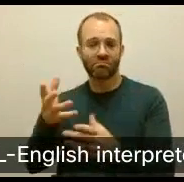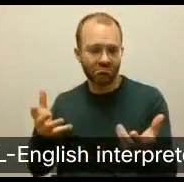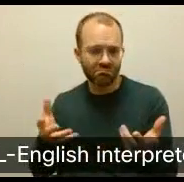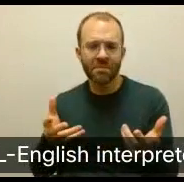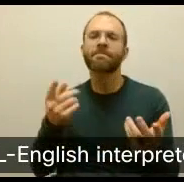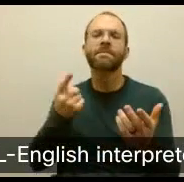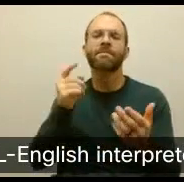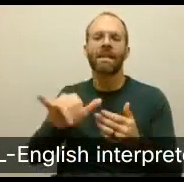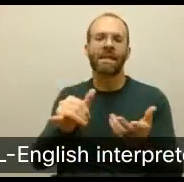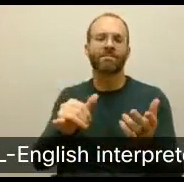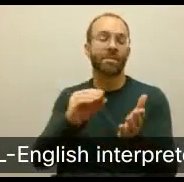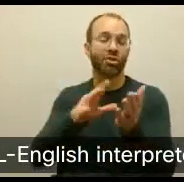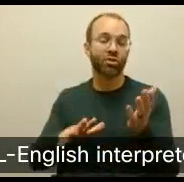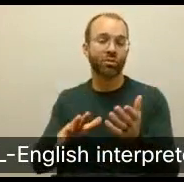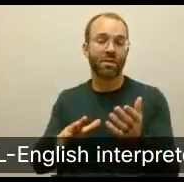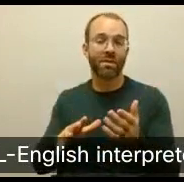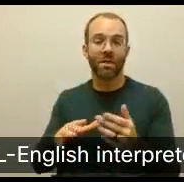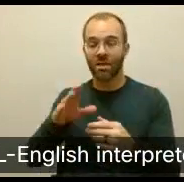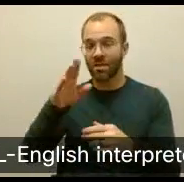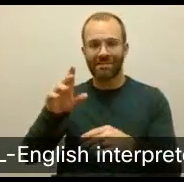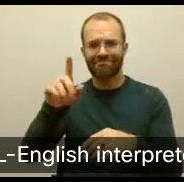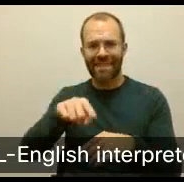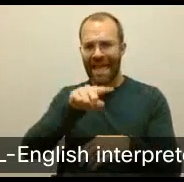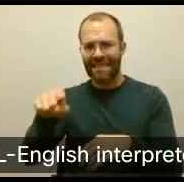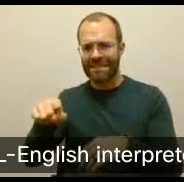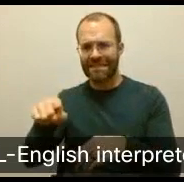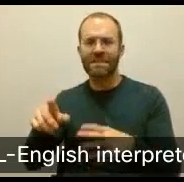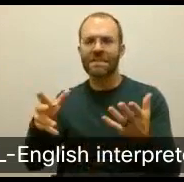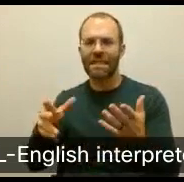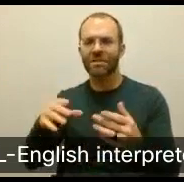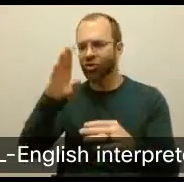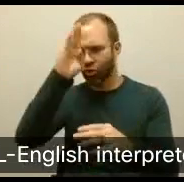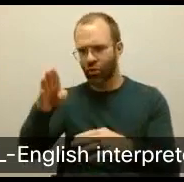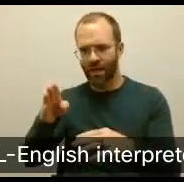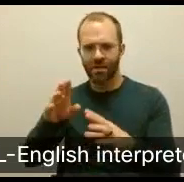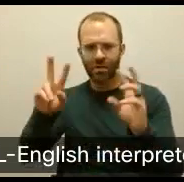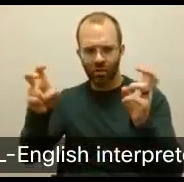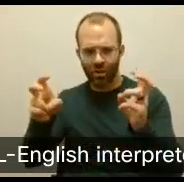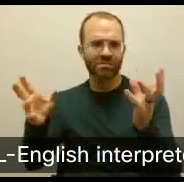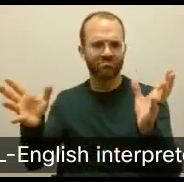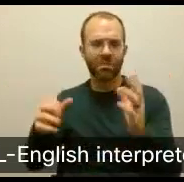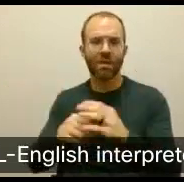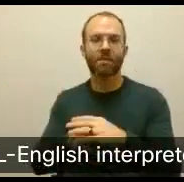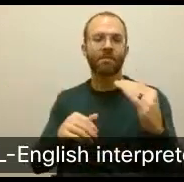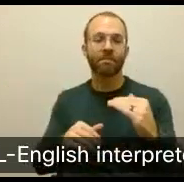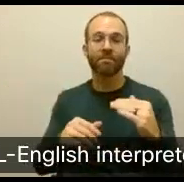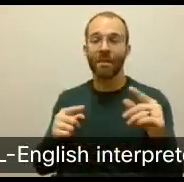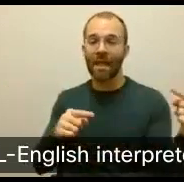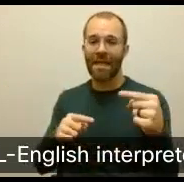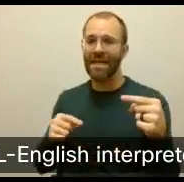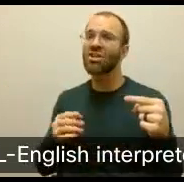like this: students, direct quotes and notes. I'm using X as direct. Arrow meaning leading to many quotes in the